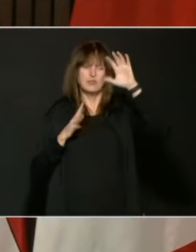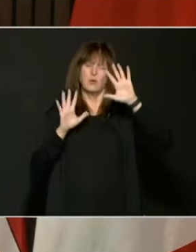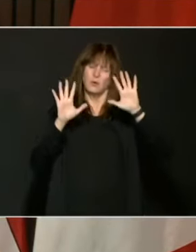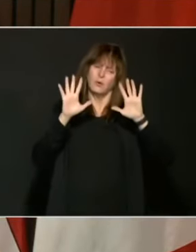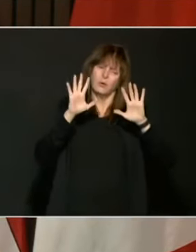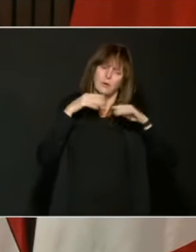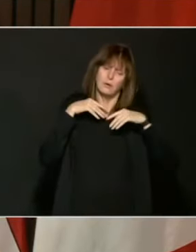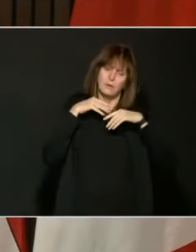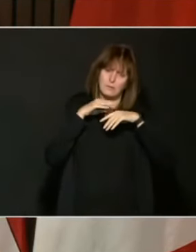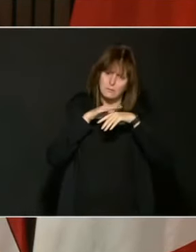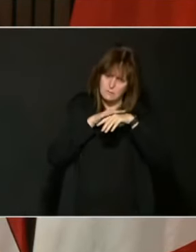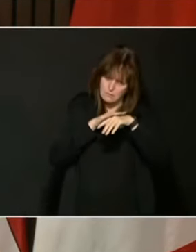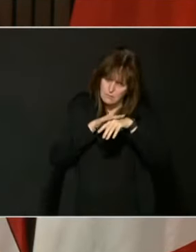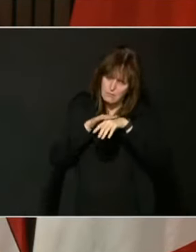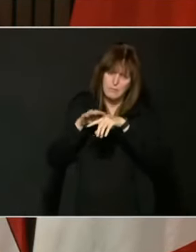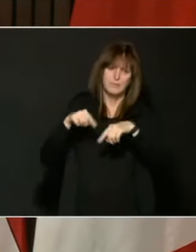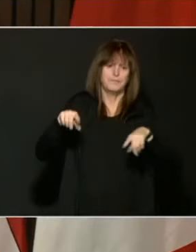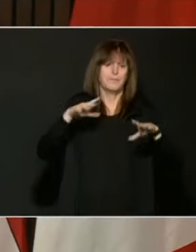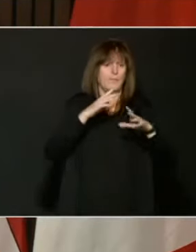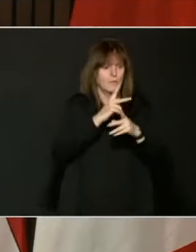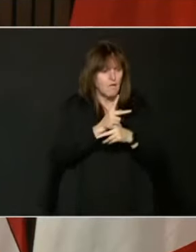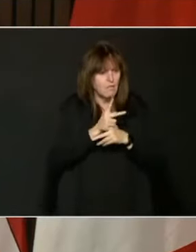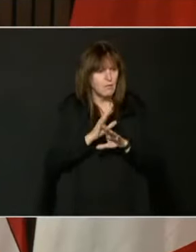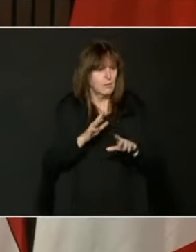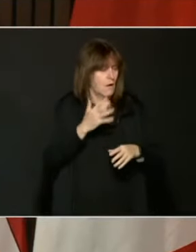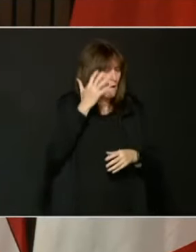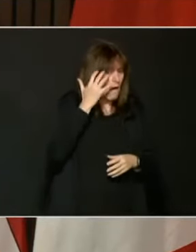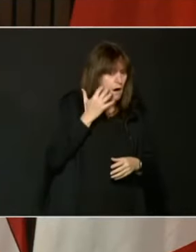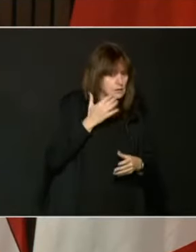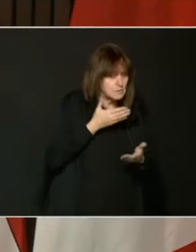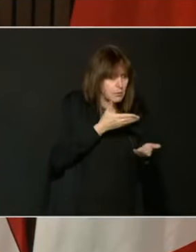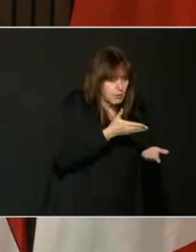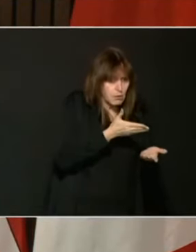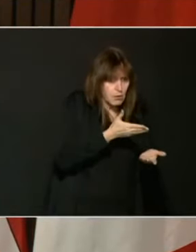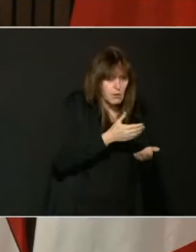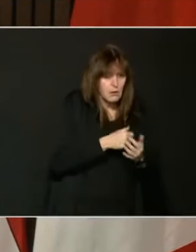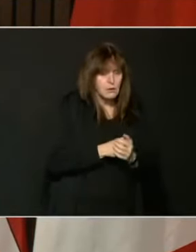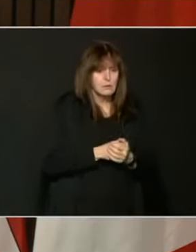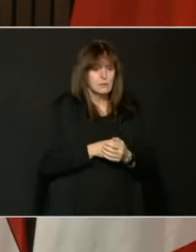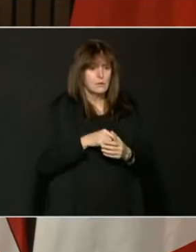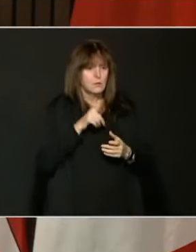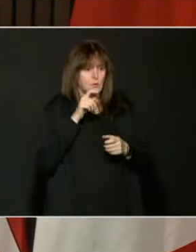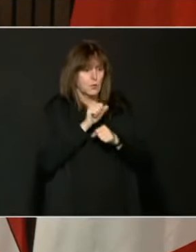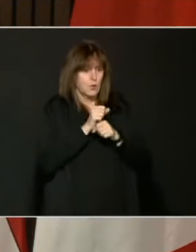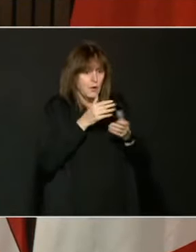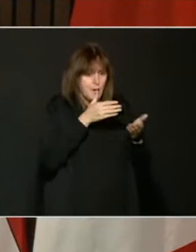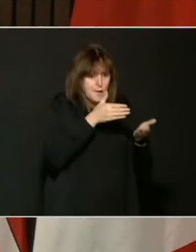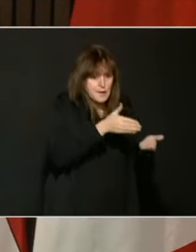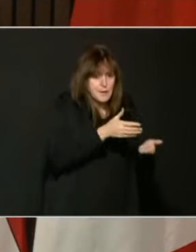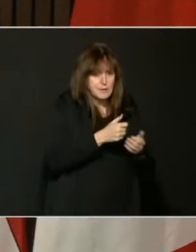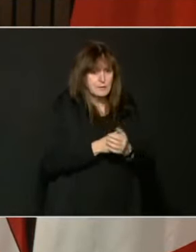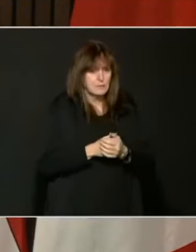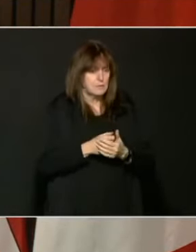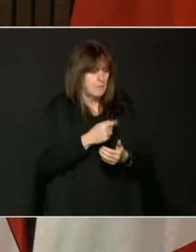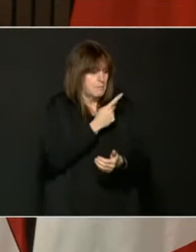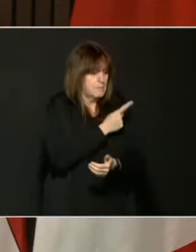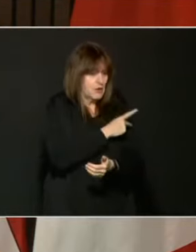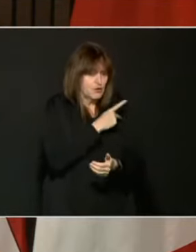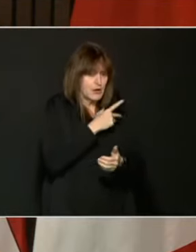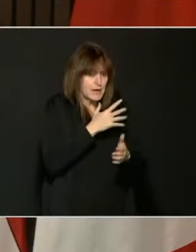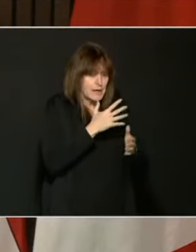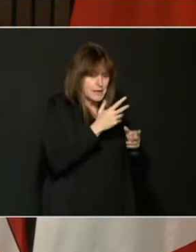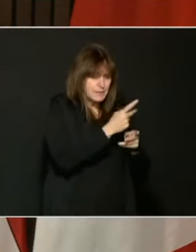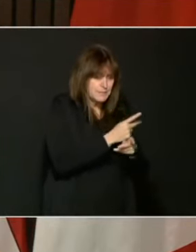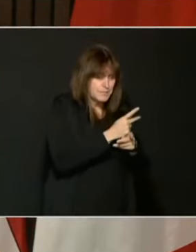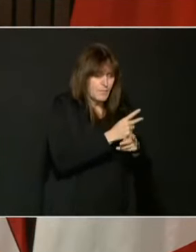system, for the health of the people working in our system, and for our ability to care for all patients in Ontario. Intensive care